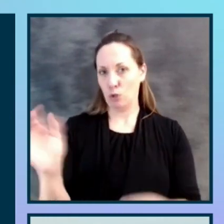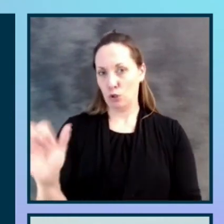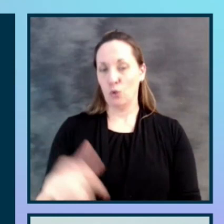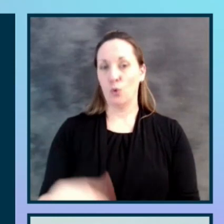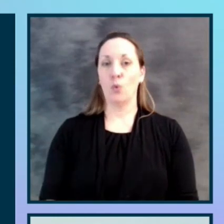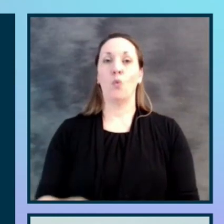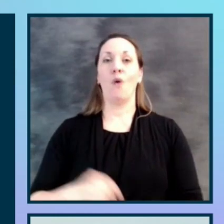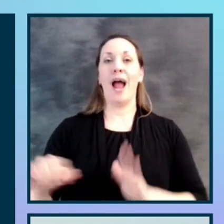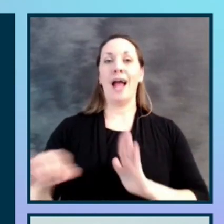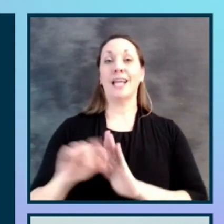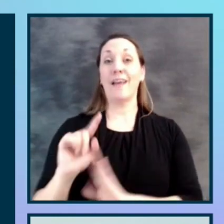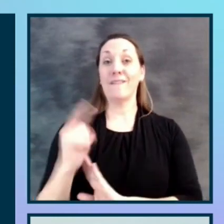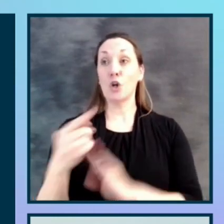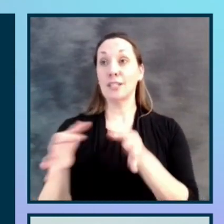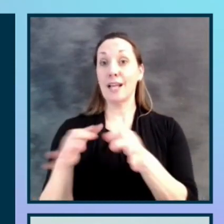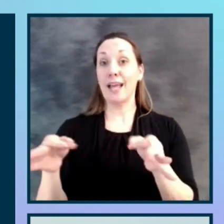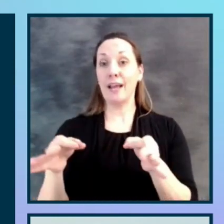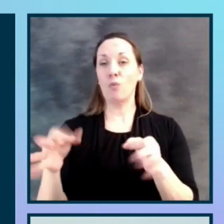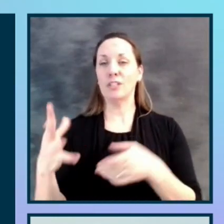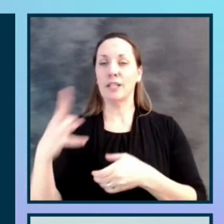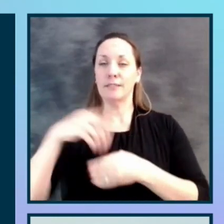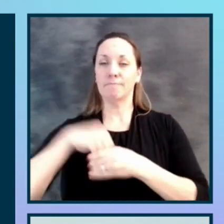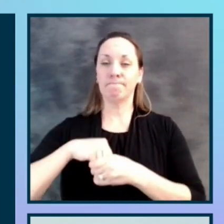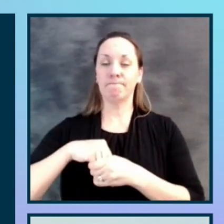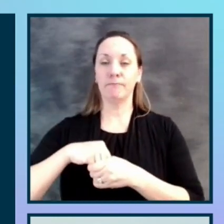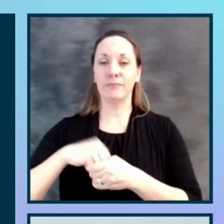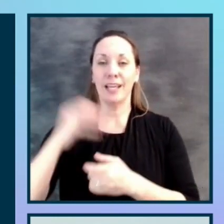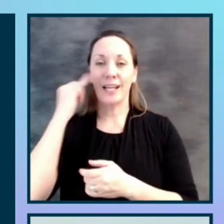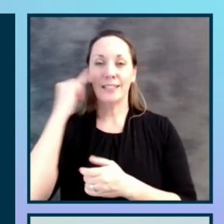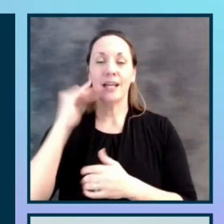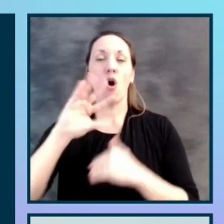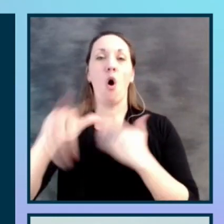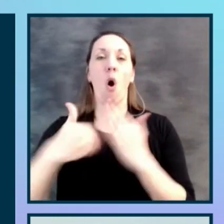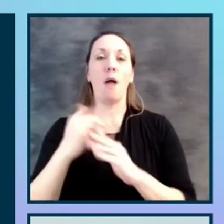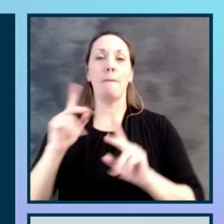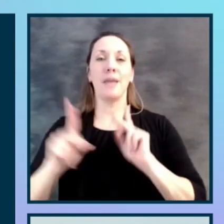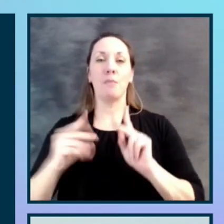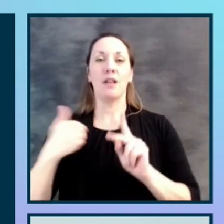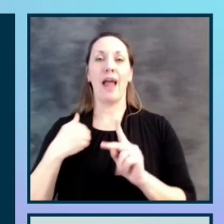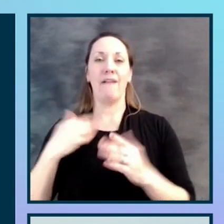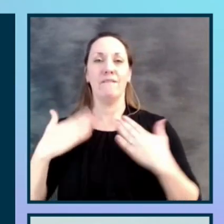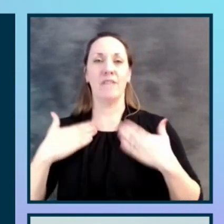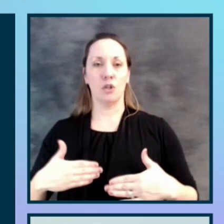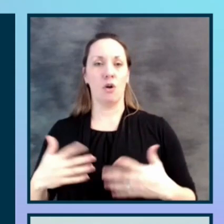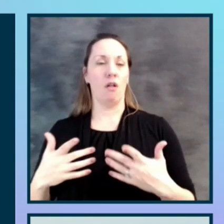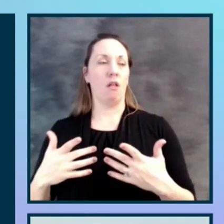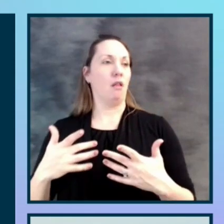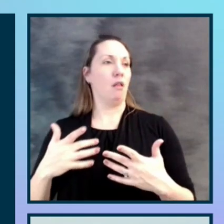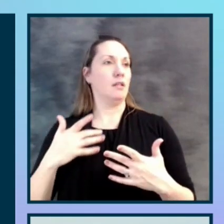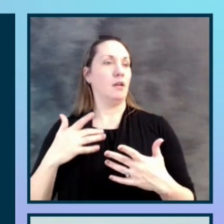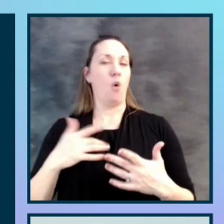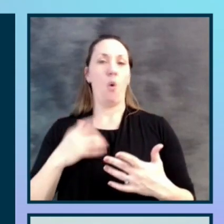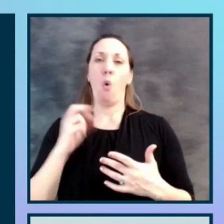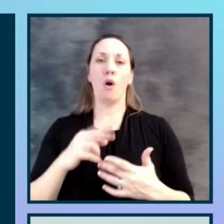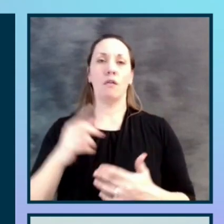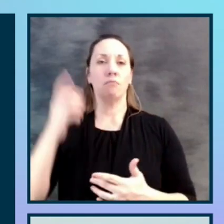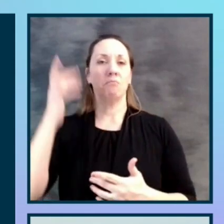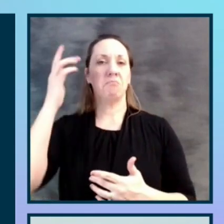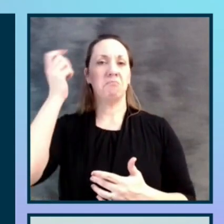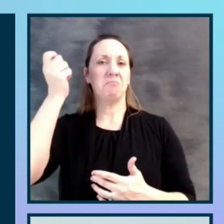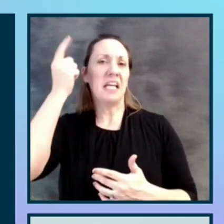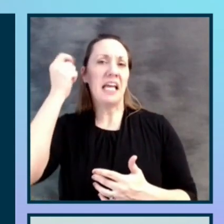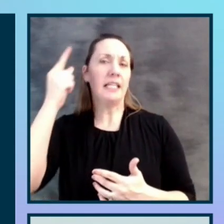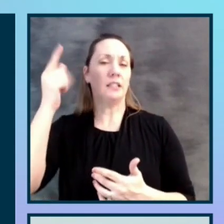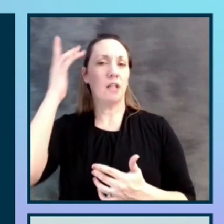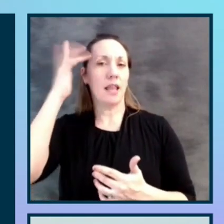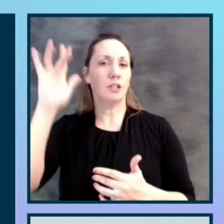Identity-first language is rooted in an idea that all people have physical, sensory, or intellectual limitations, and they only